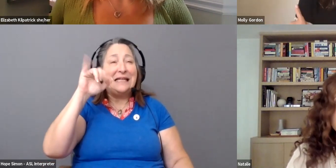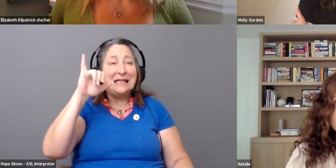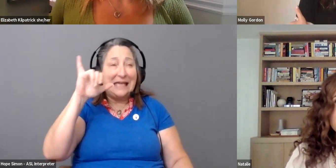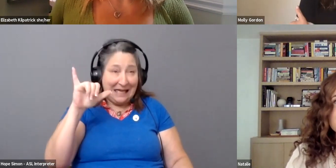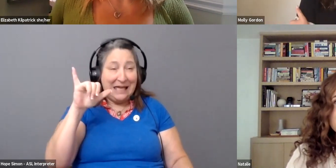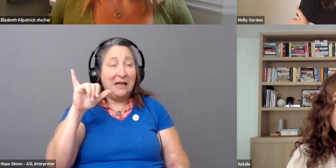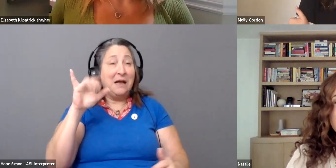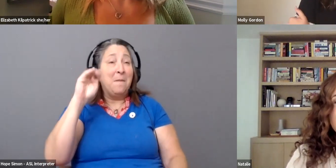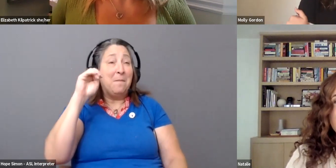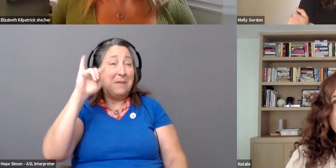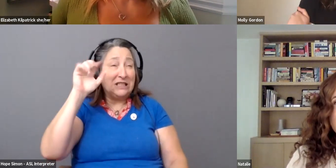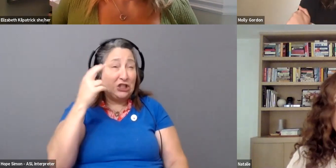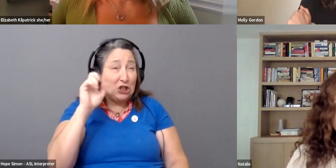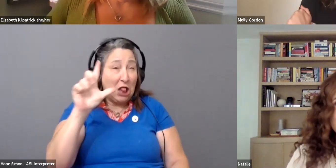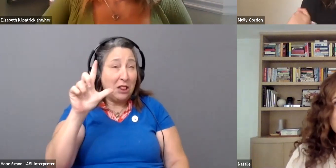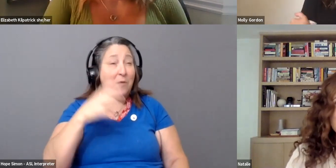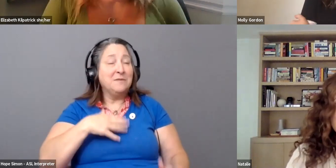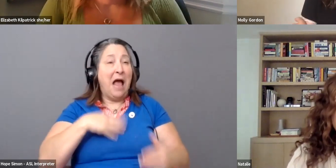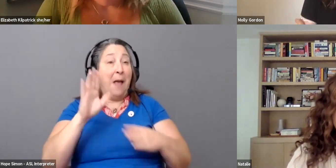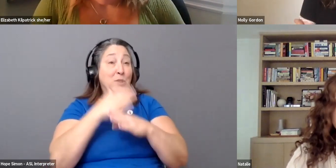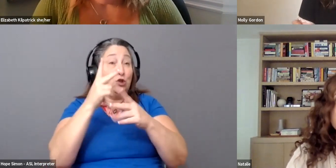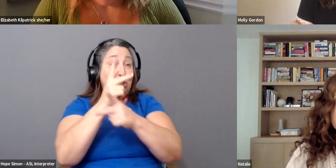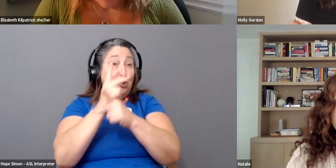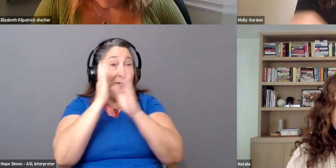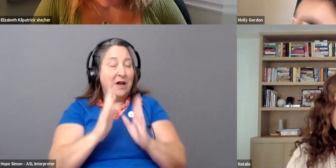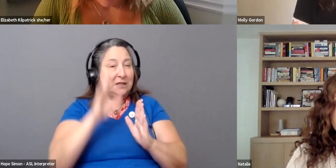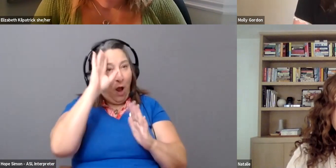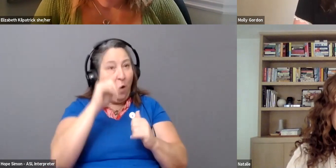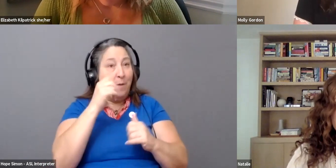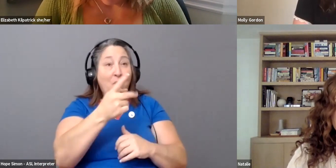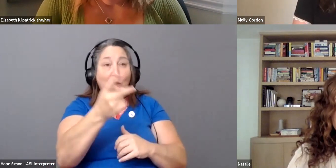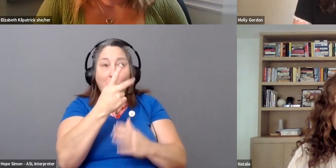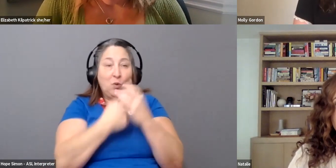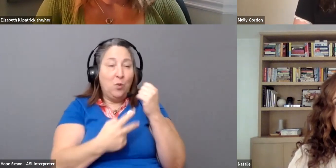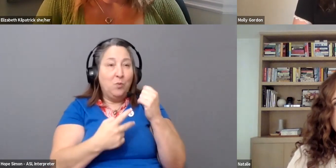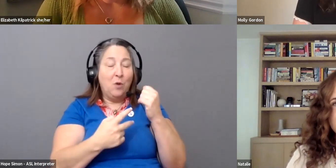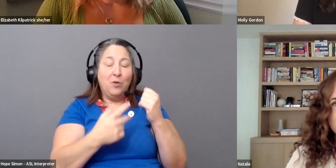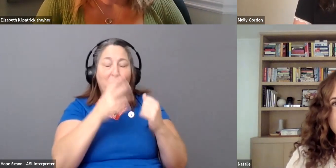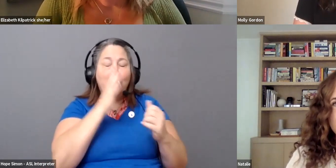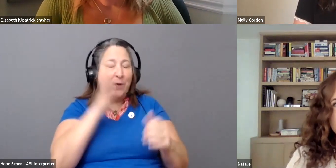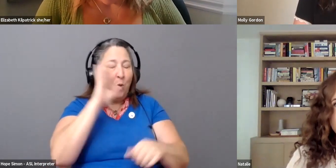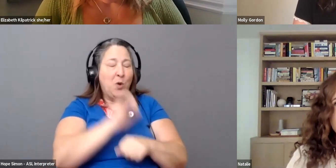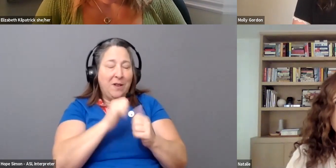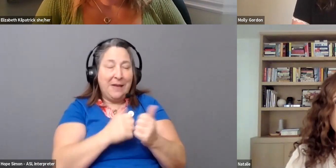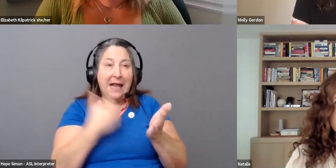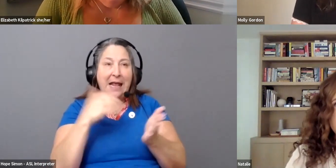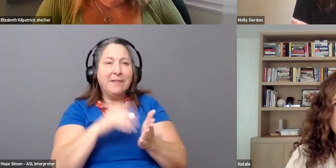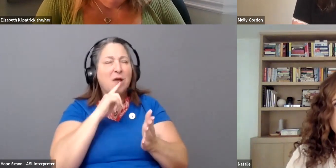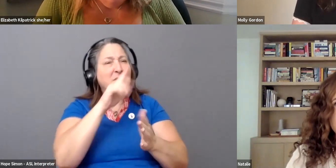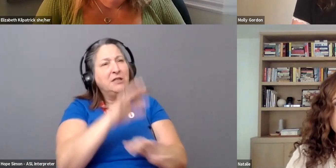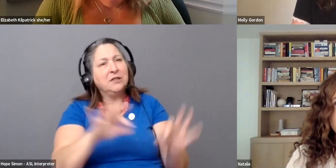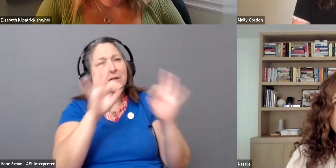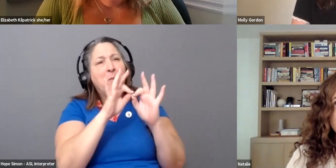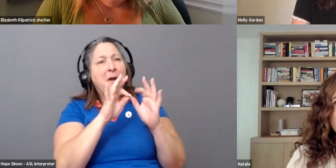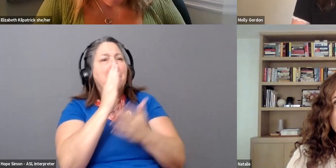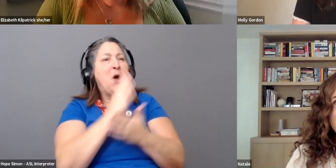music supervisor. I hope those women do more films with me. They were such an integral part of the post